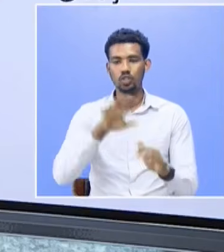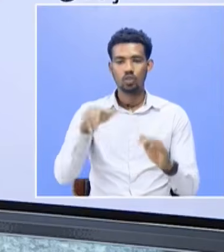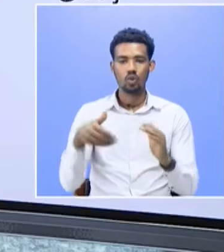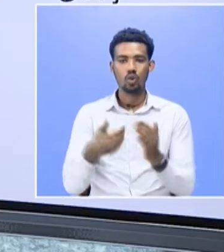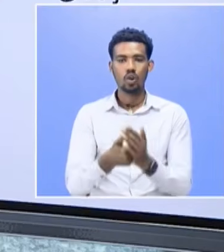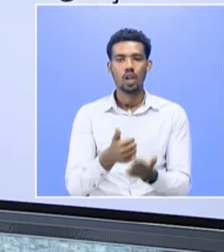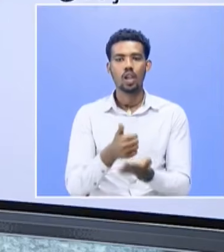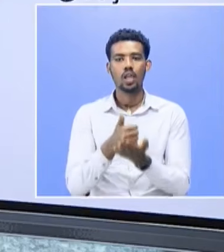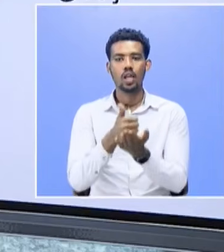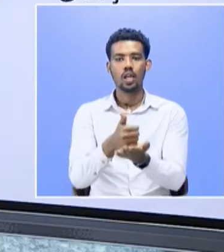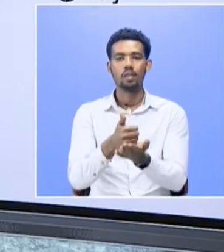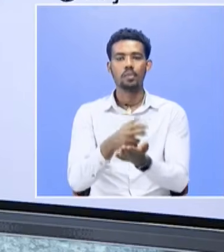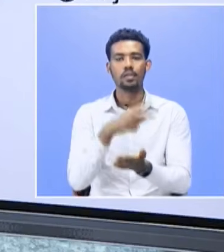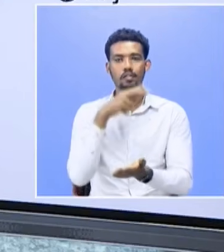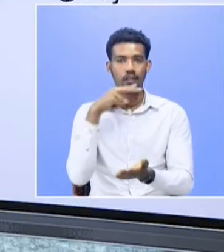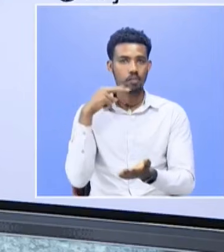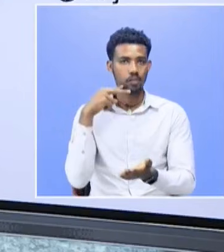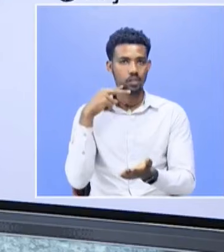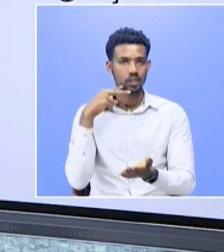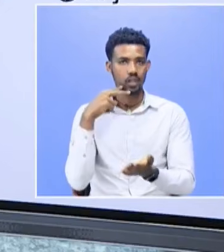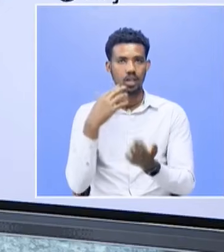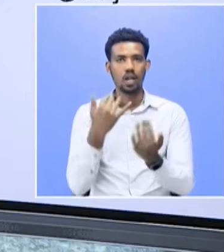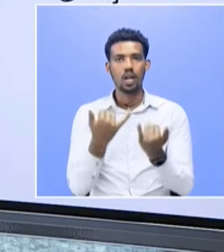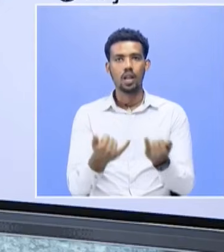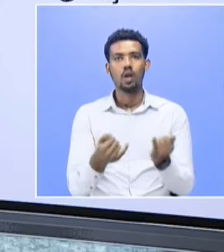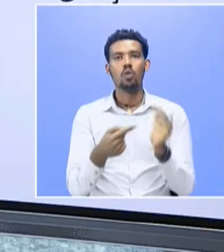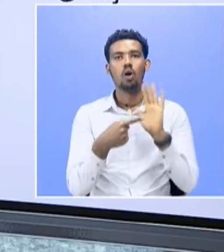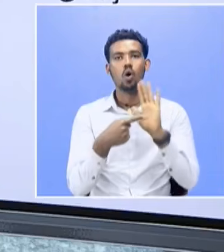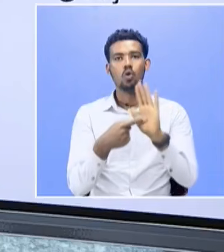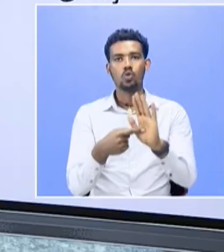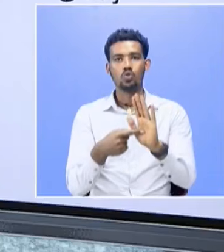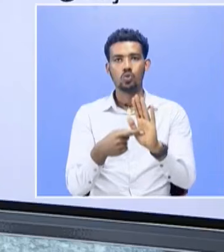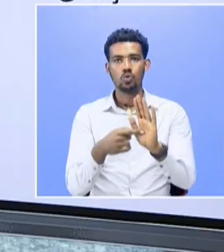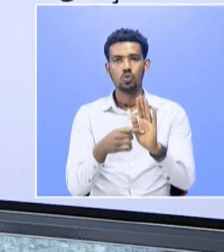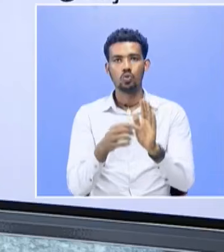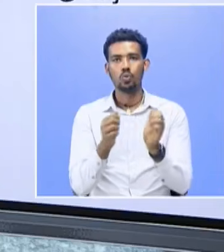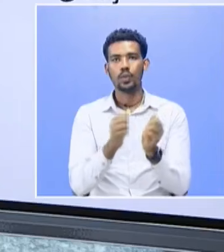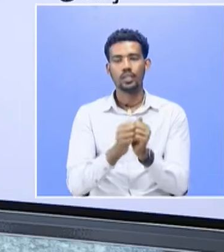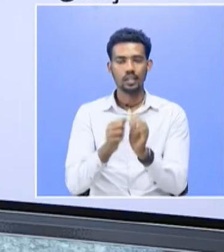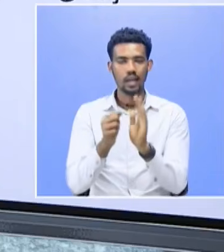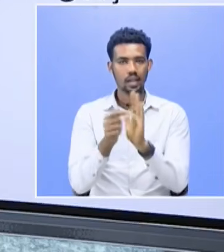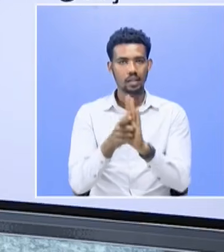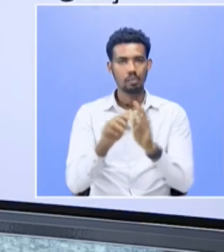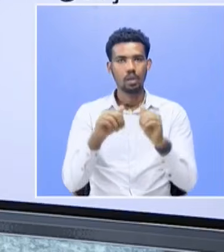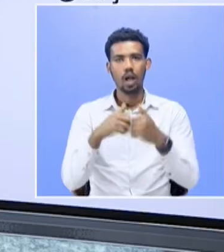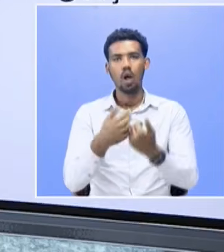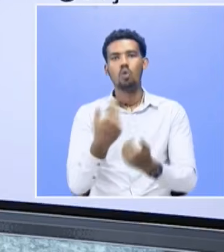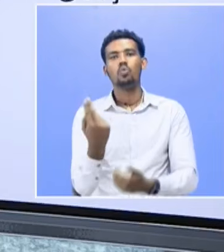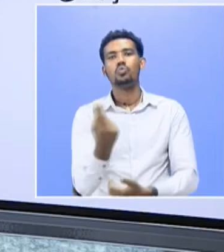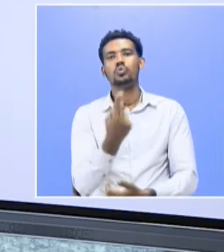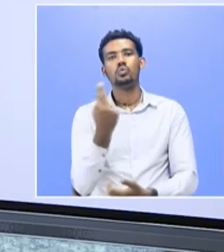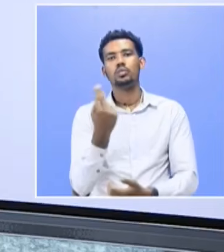verbs. Let me show you with example and how can we use them.